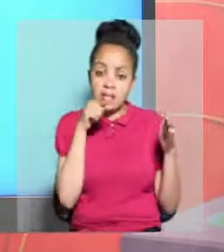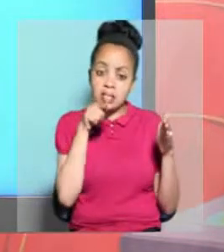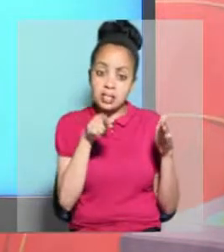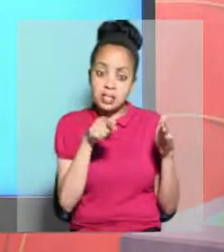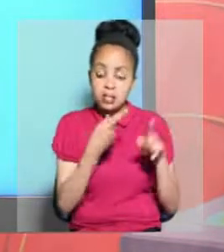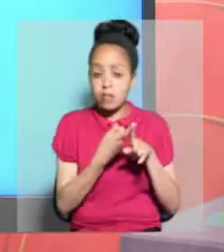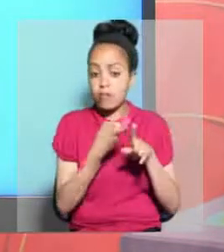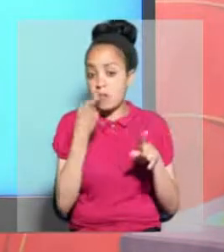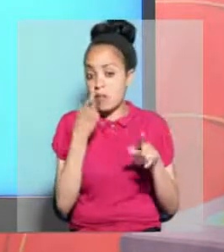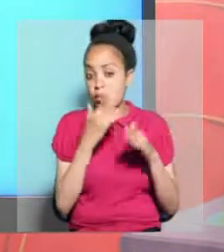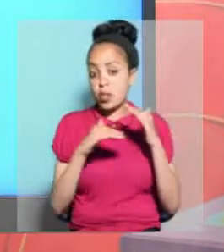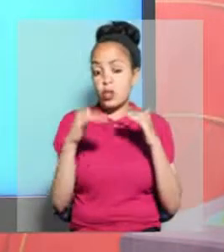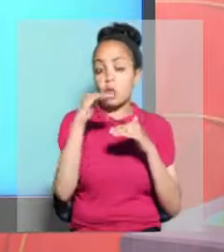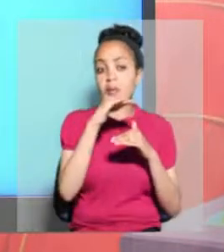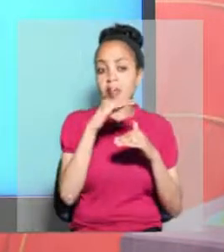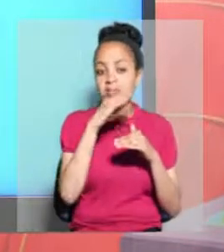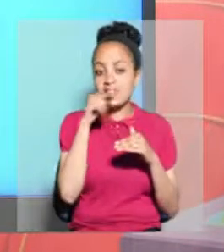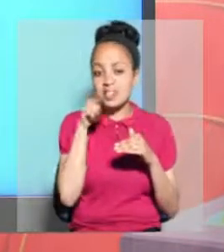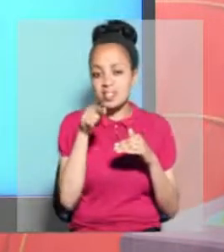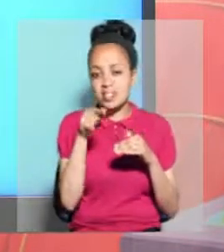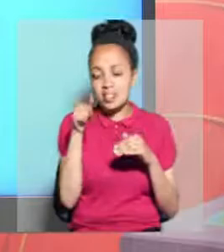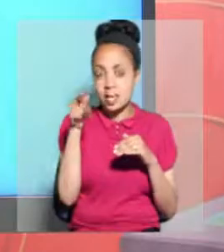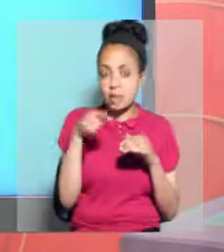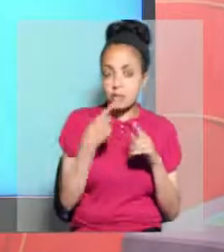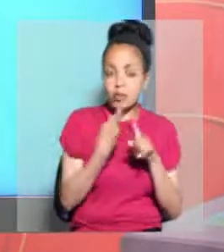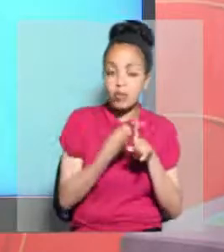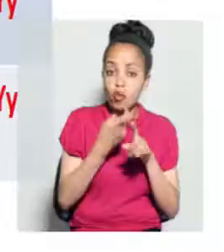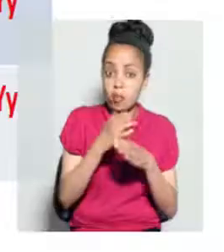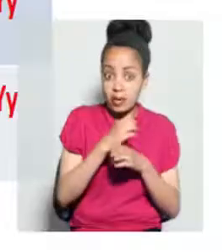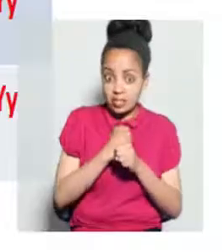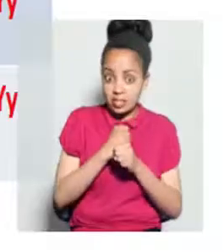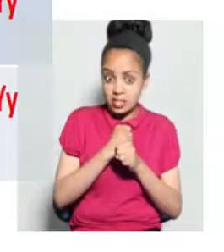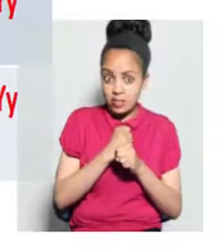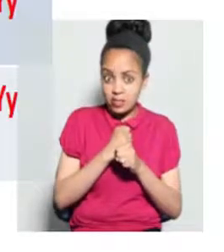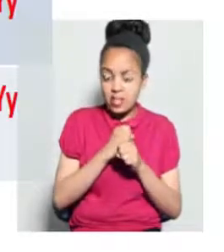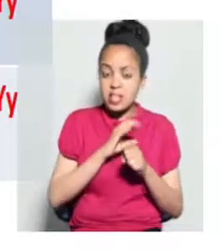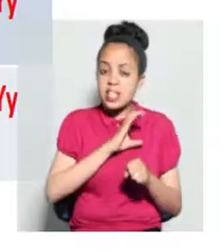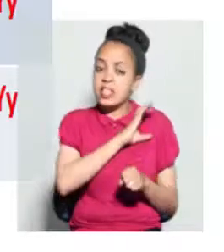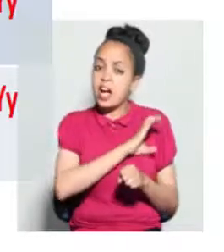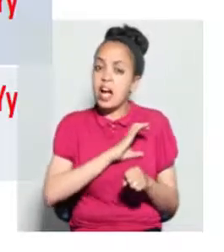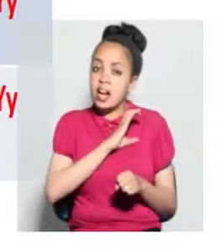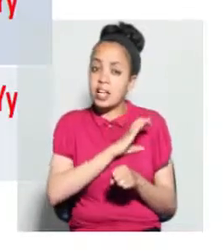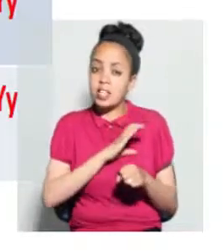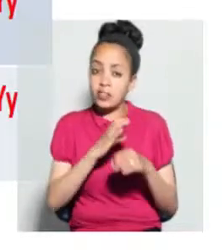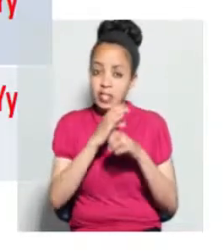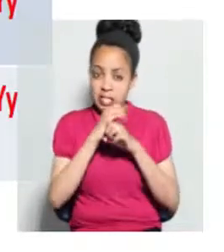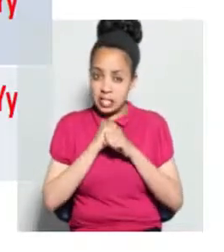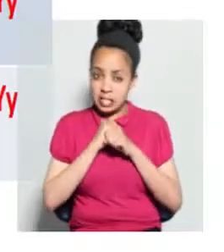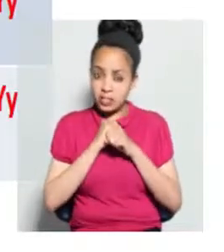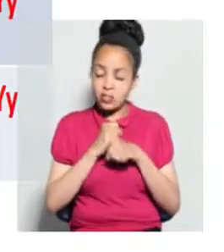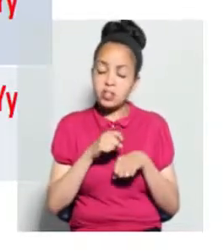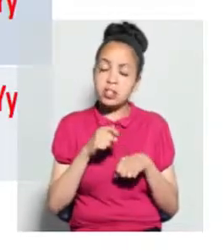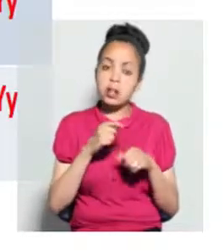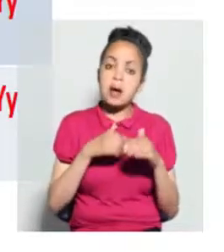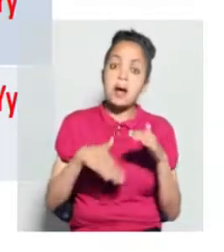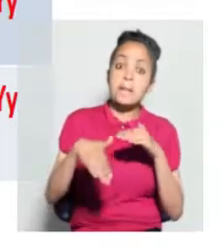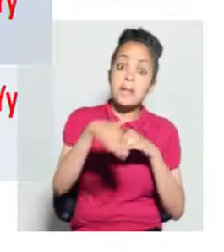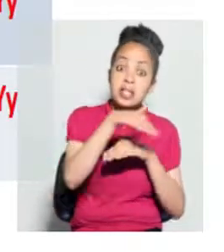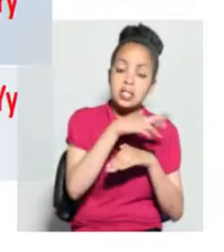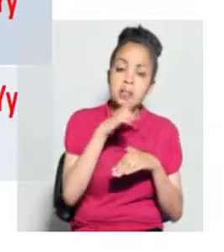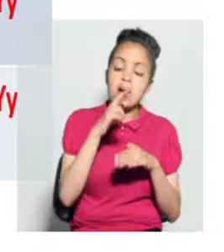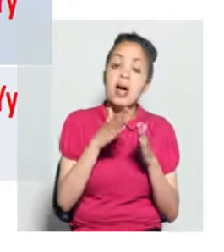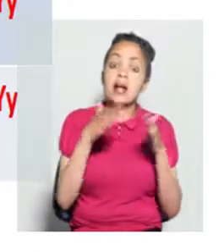this one is from the dominant one, this dimension is from recessive one. The character of recessiveness become masked by R